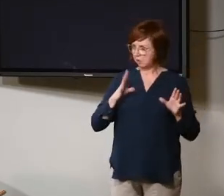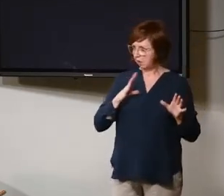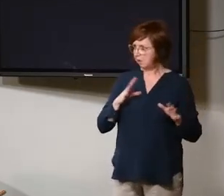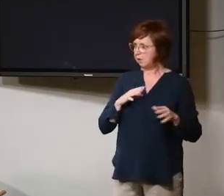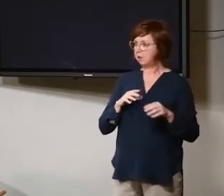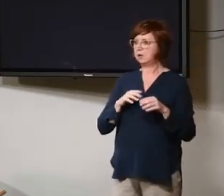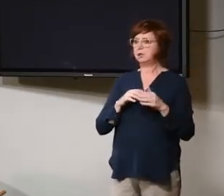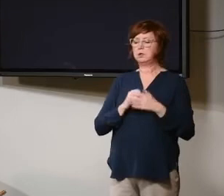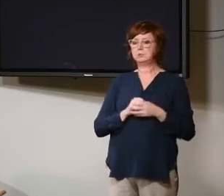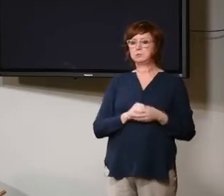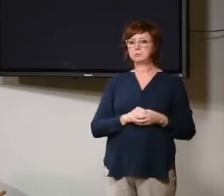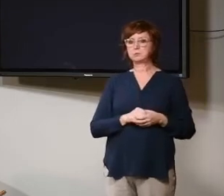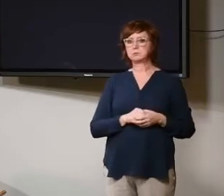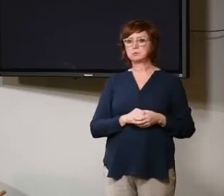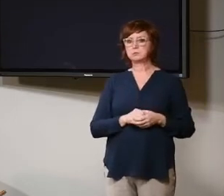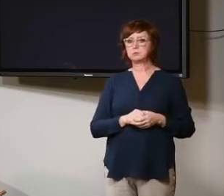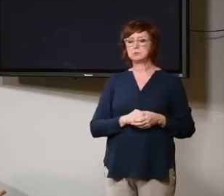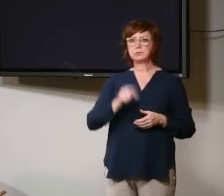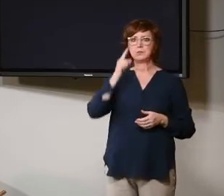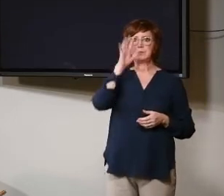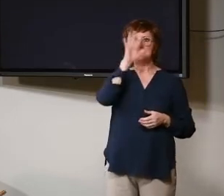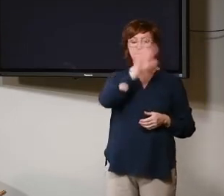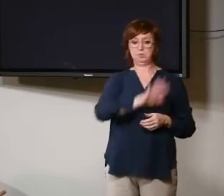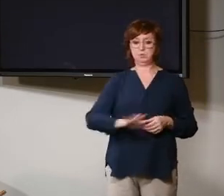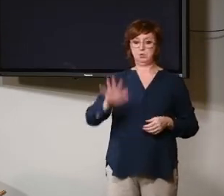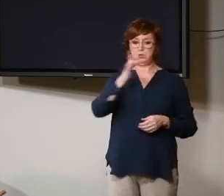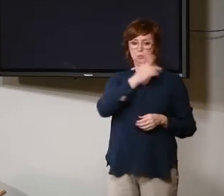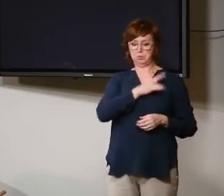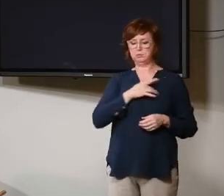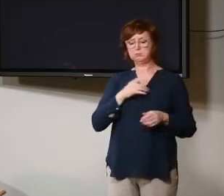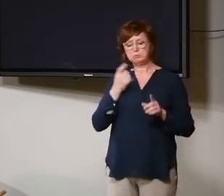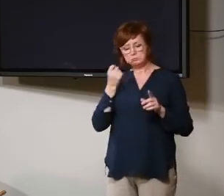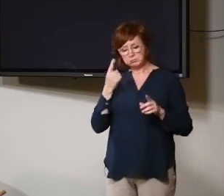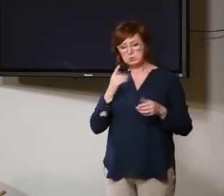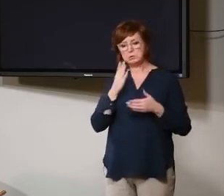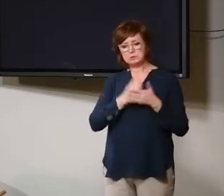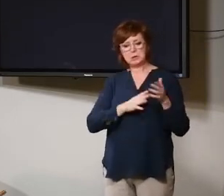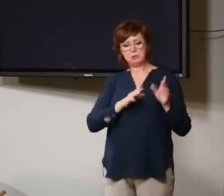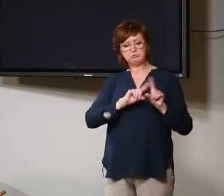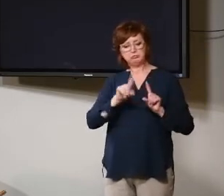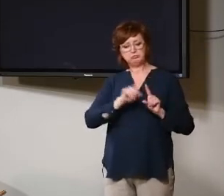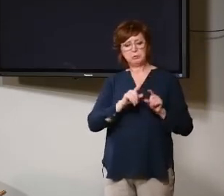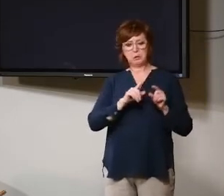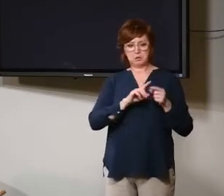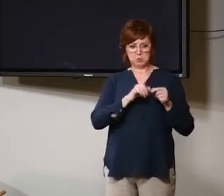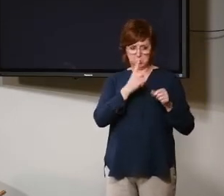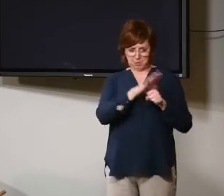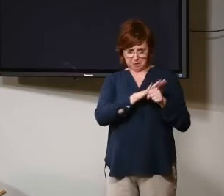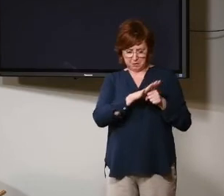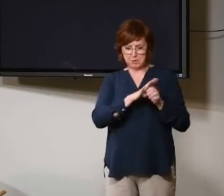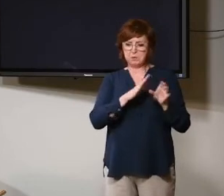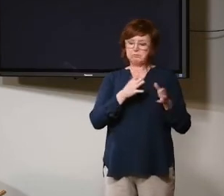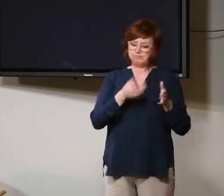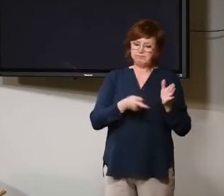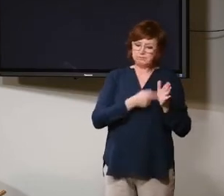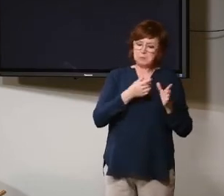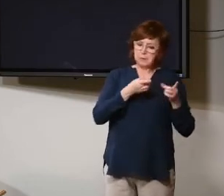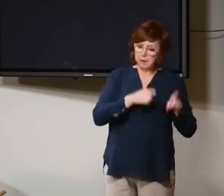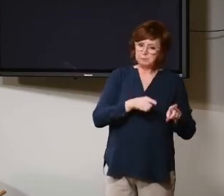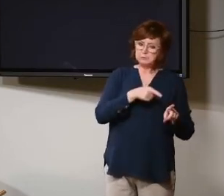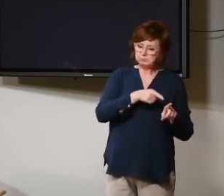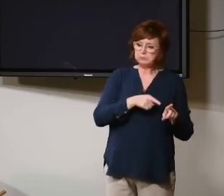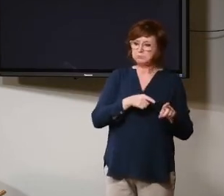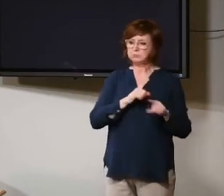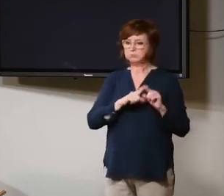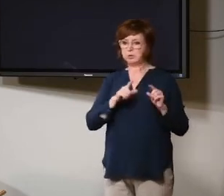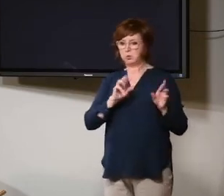these outbreaks happen at certain public events in certain regions. So we're prepared for the worst, if you will,